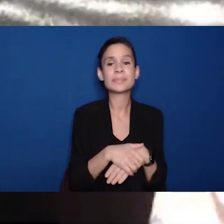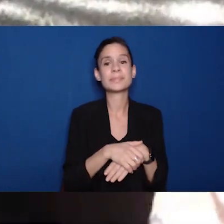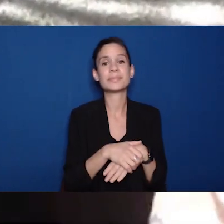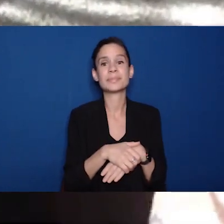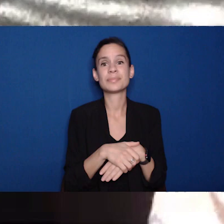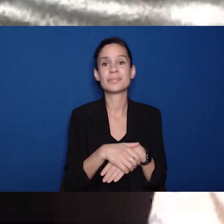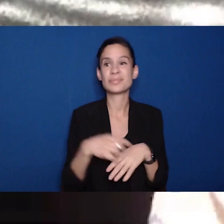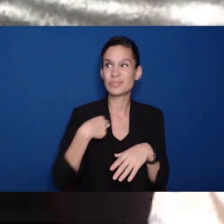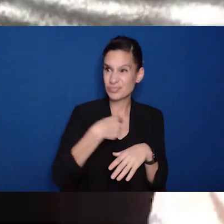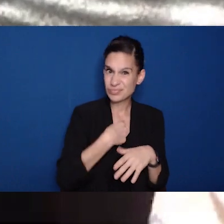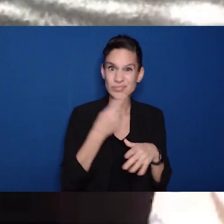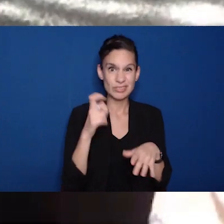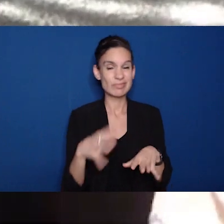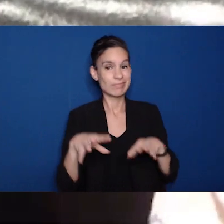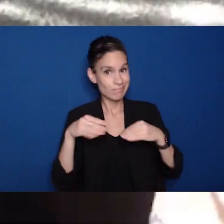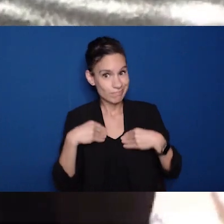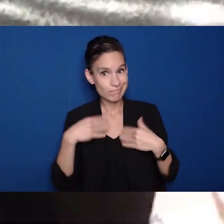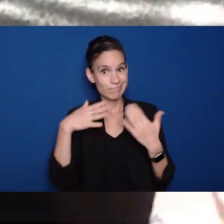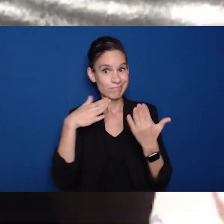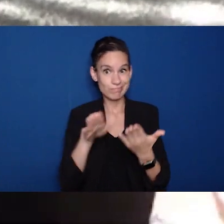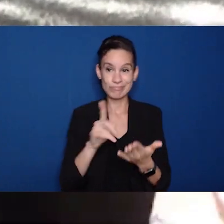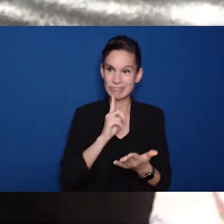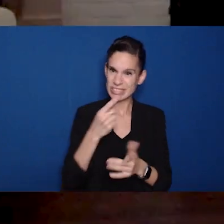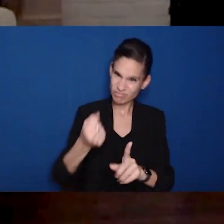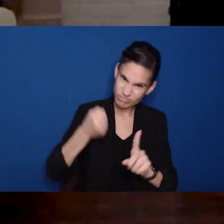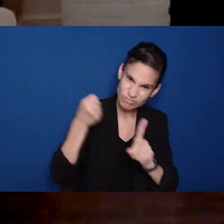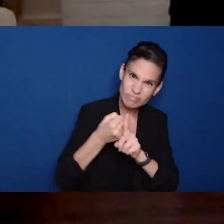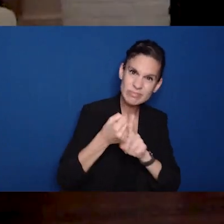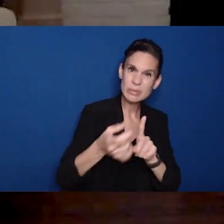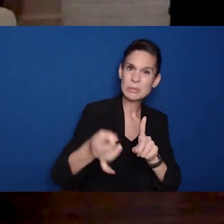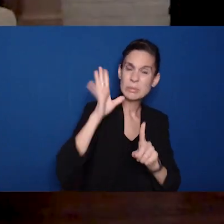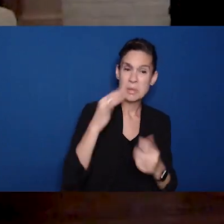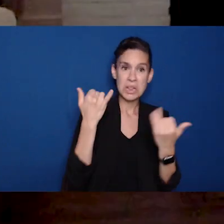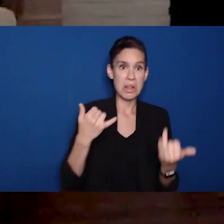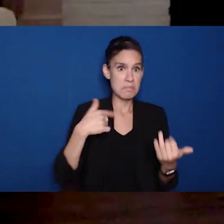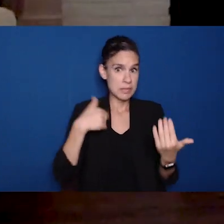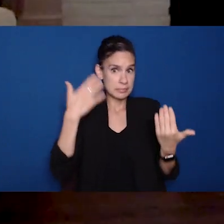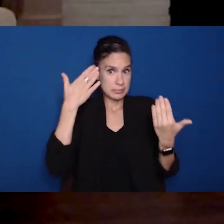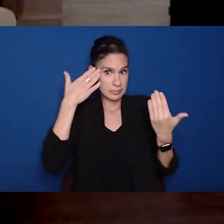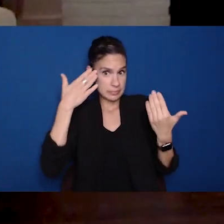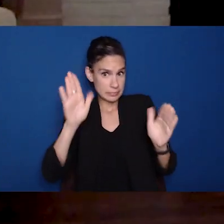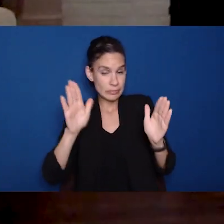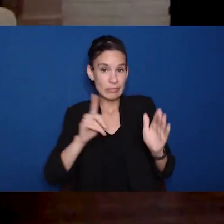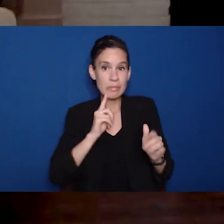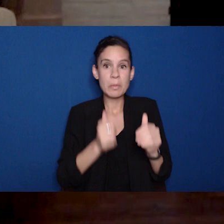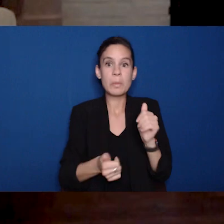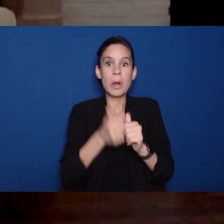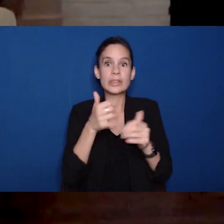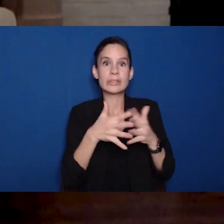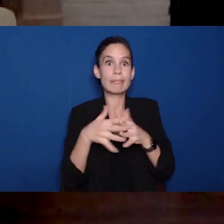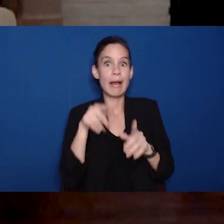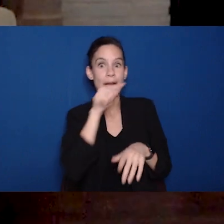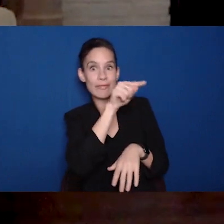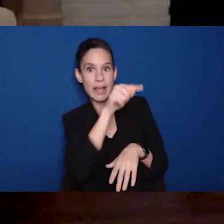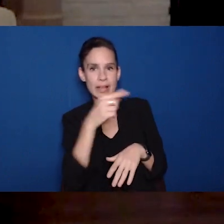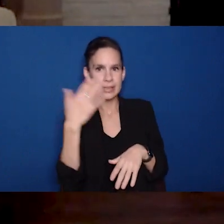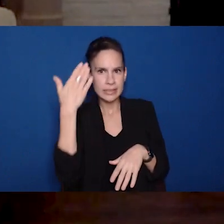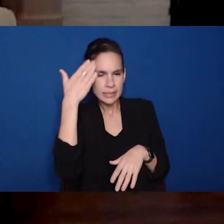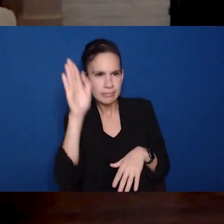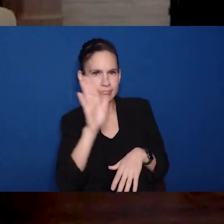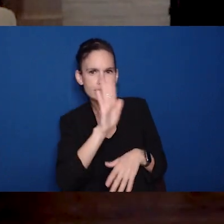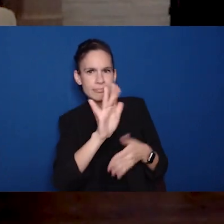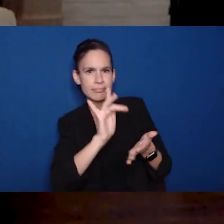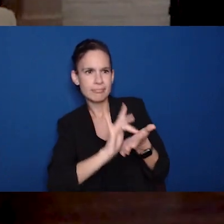here, but we don't know how hard it's hit us yet. Because most Americans probably don't know. What is your typical